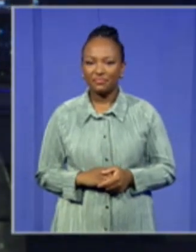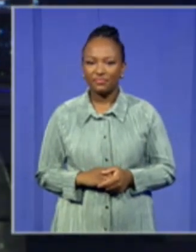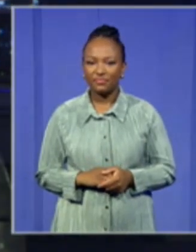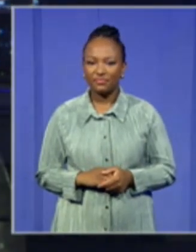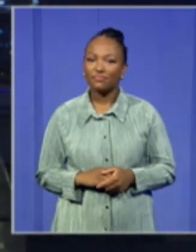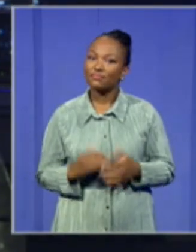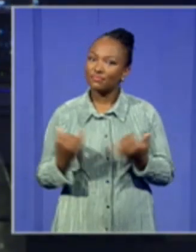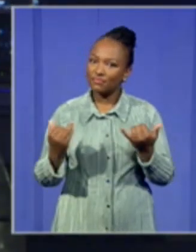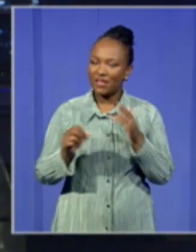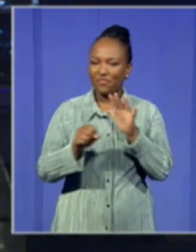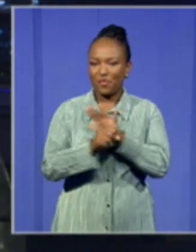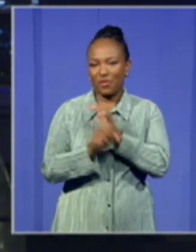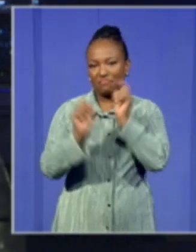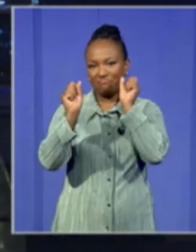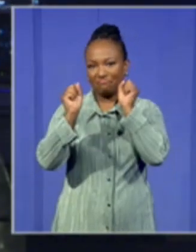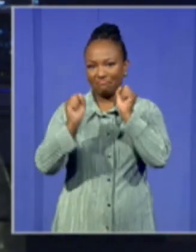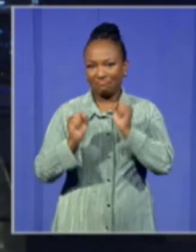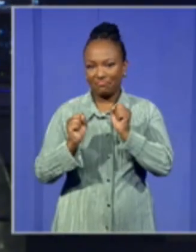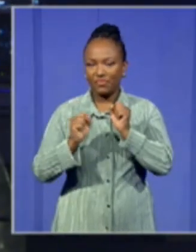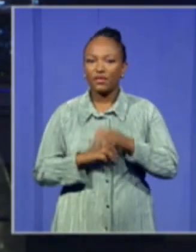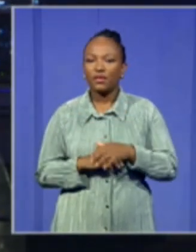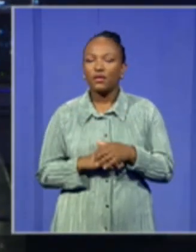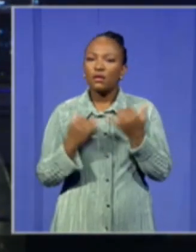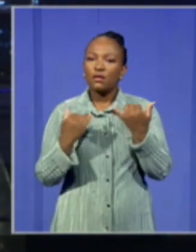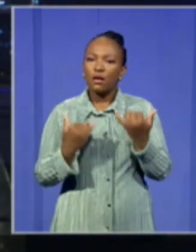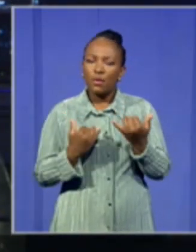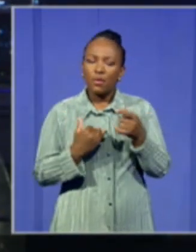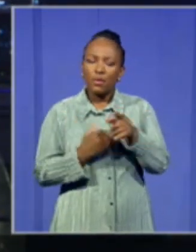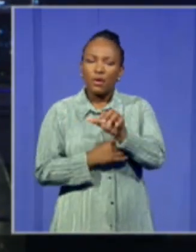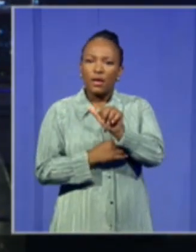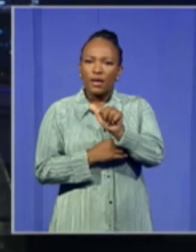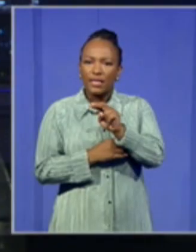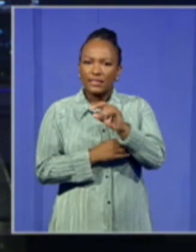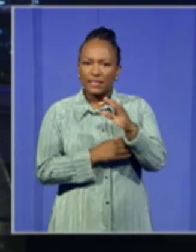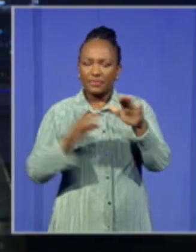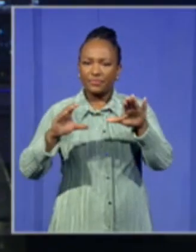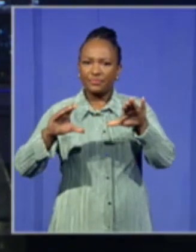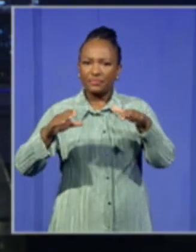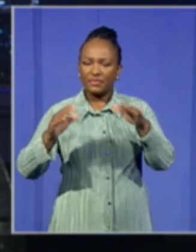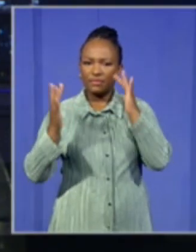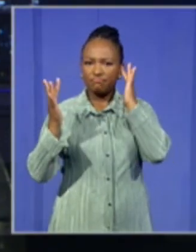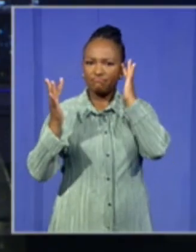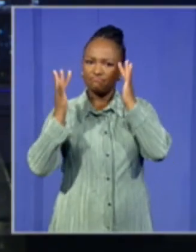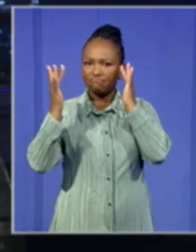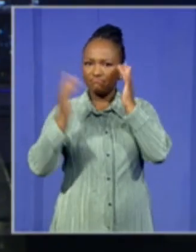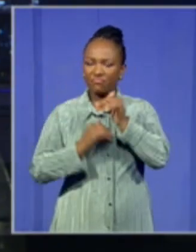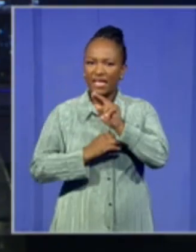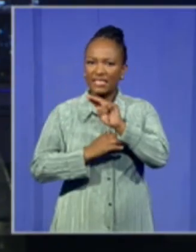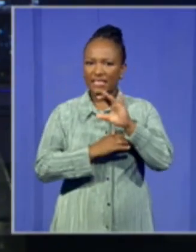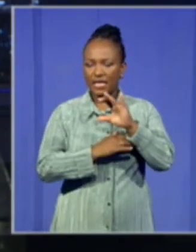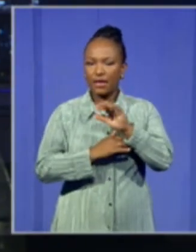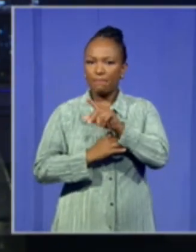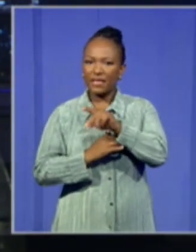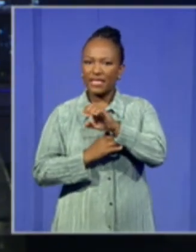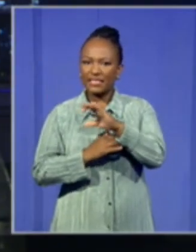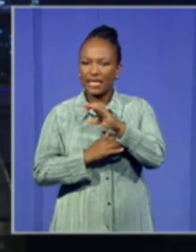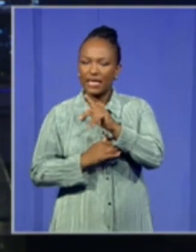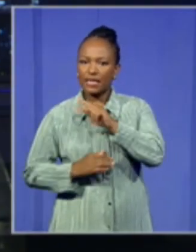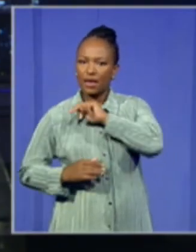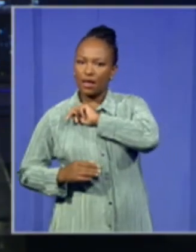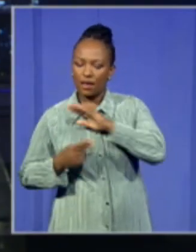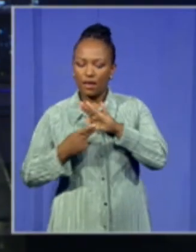Tla re diale. Go ntse le dipotso tsa gore a ANC tlile go phatlalatsa komiti khuduthamaga ya yone ya porofense ya KwaZulu-Natal